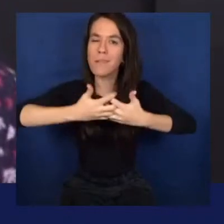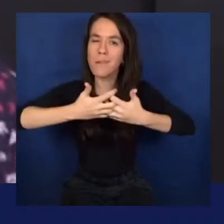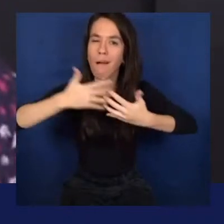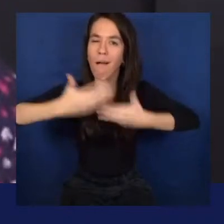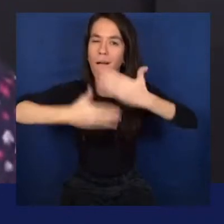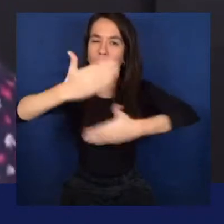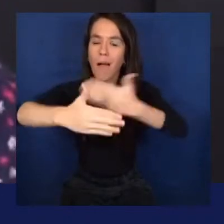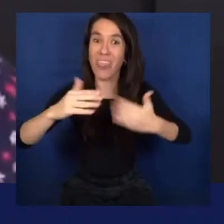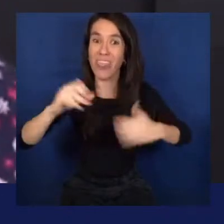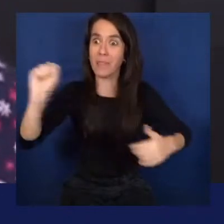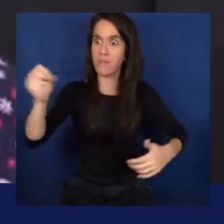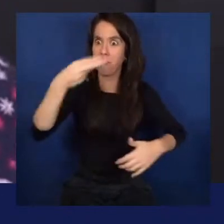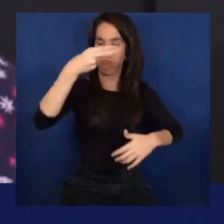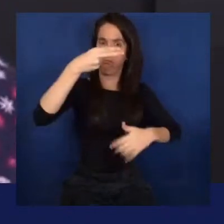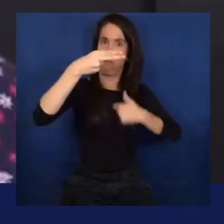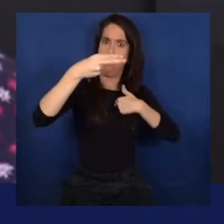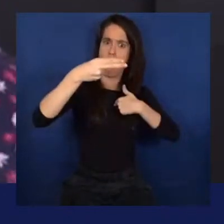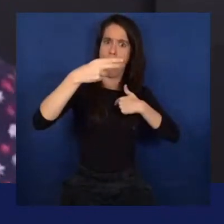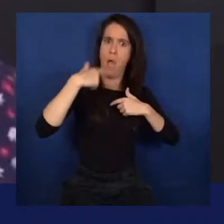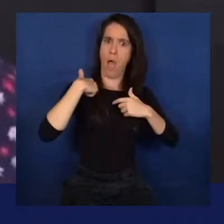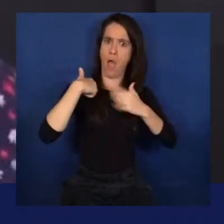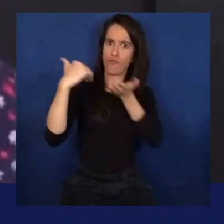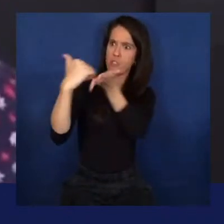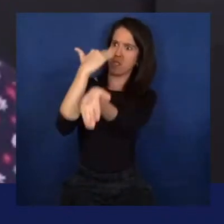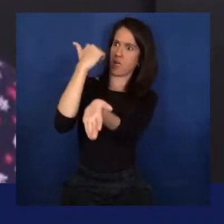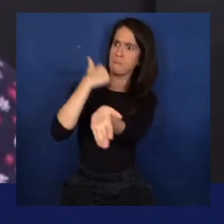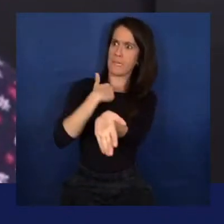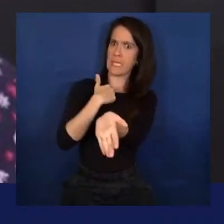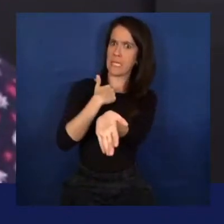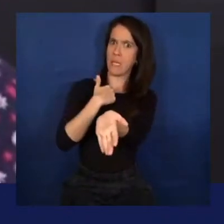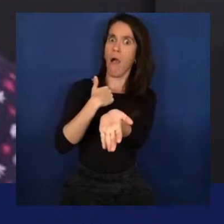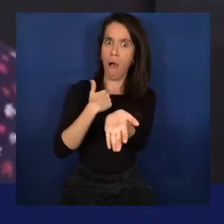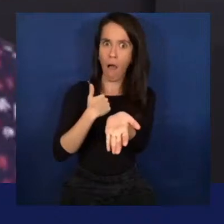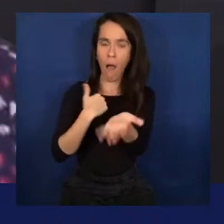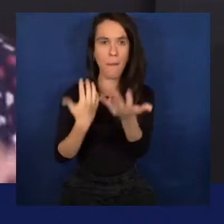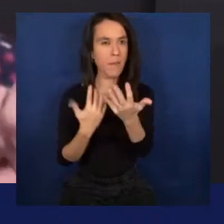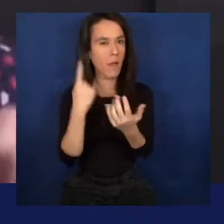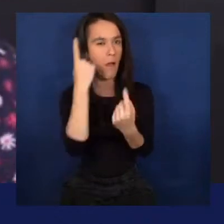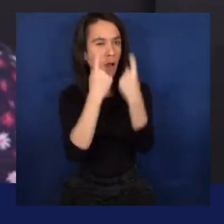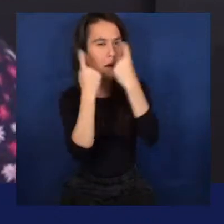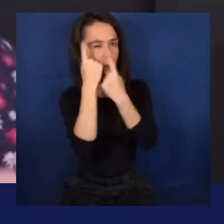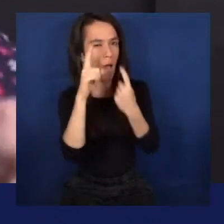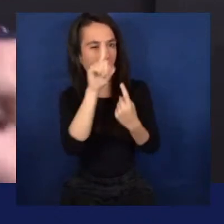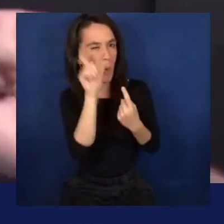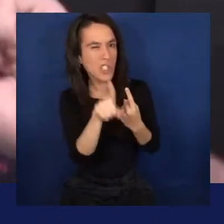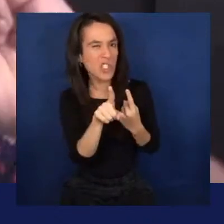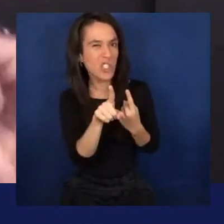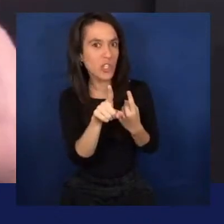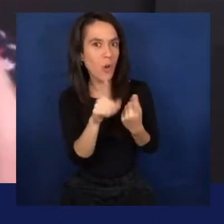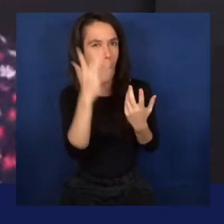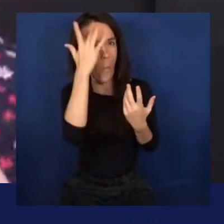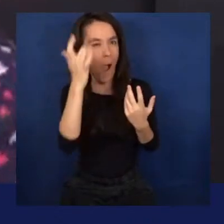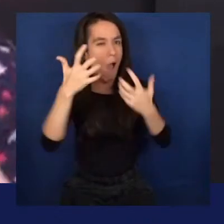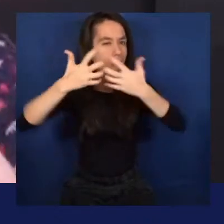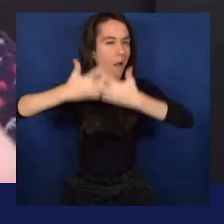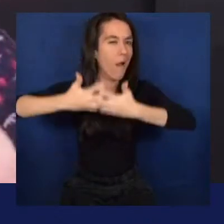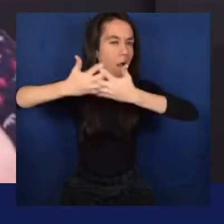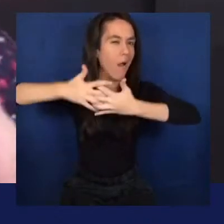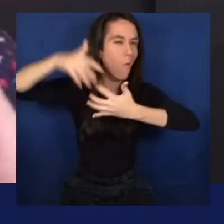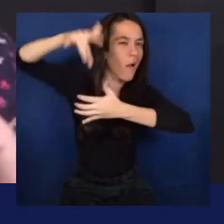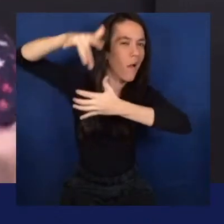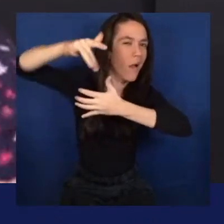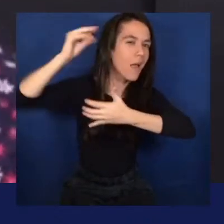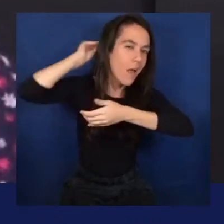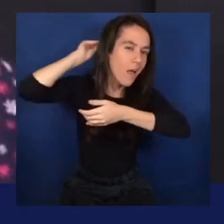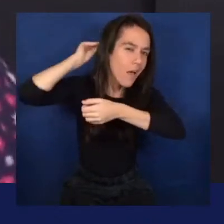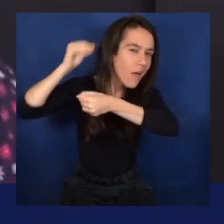oh, well, why did it reject me? And then you can ask further questions, right? I mean, that's just to me like a simple, like tiny stop sign or maybe a